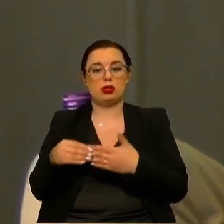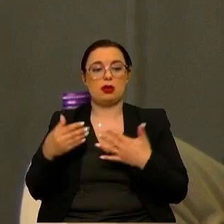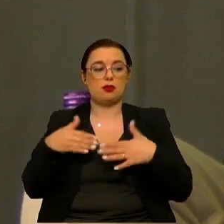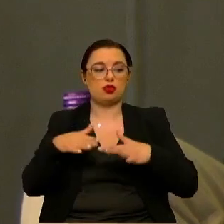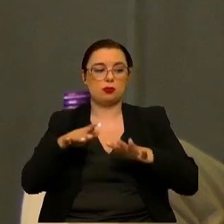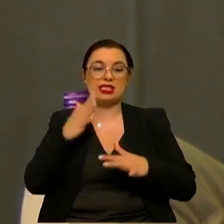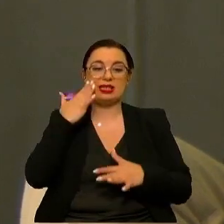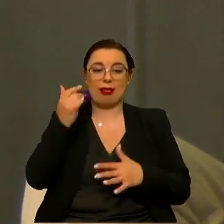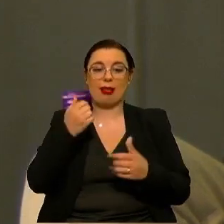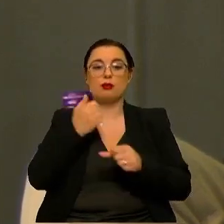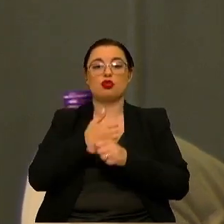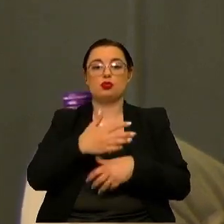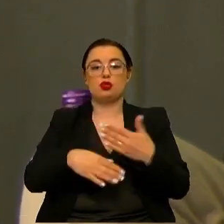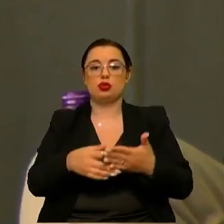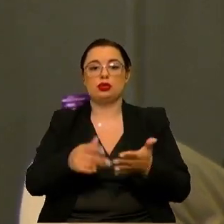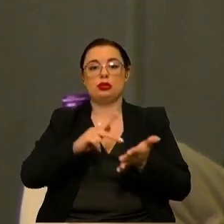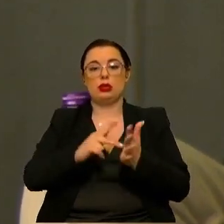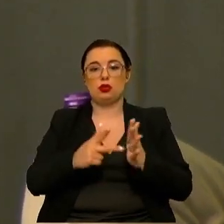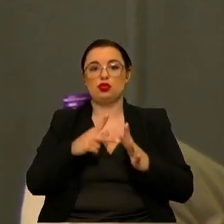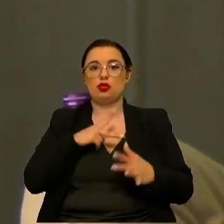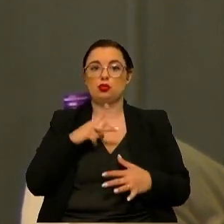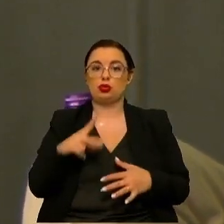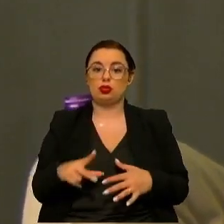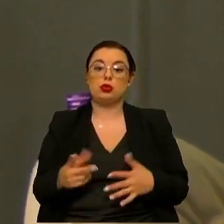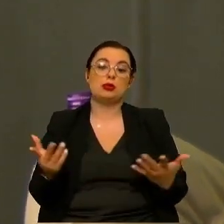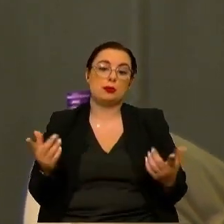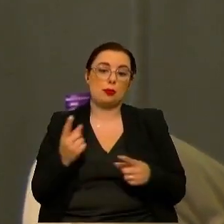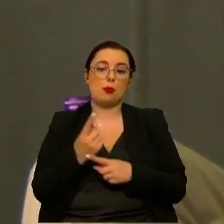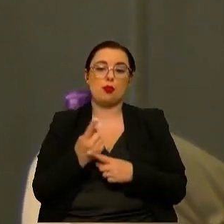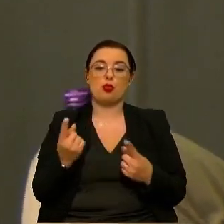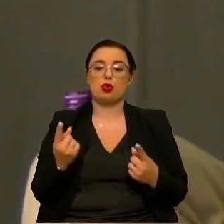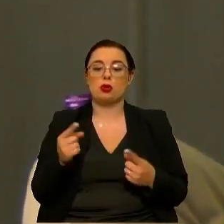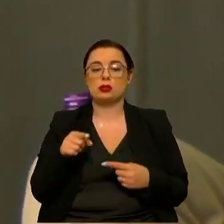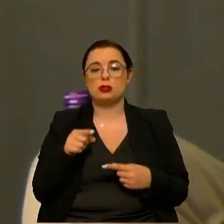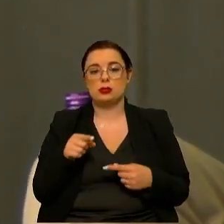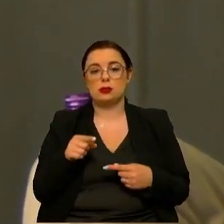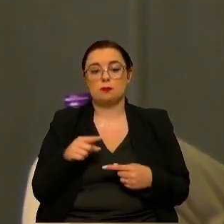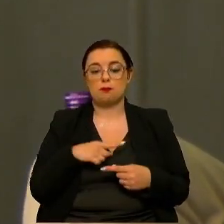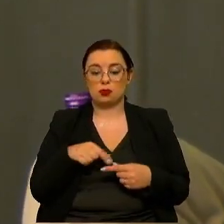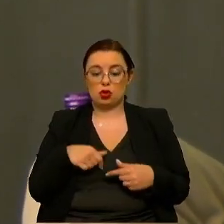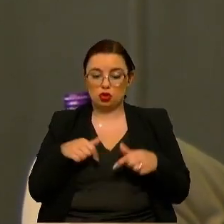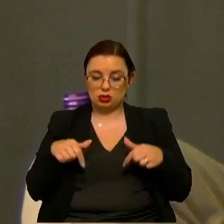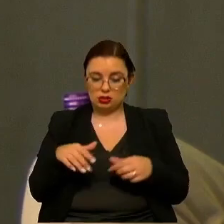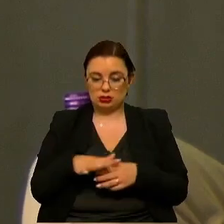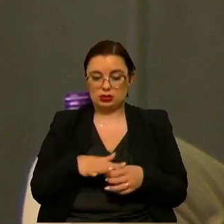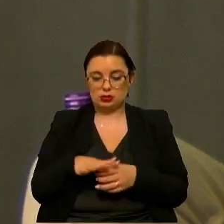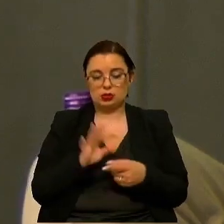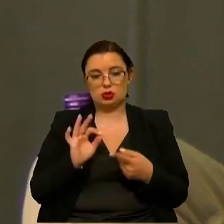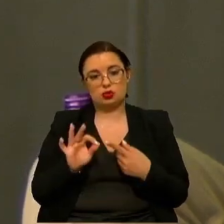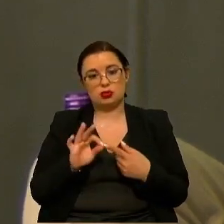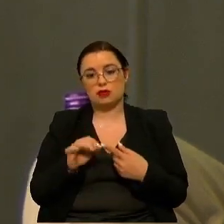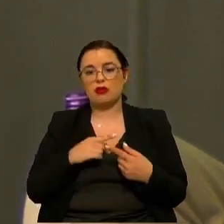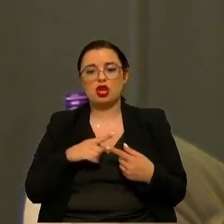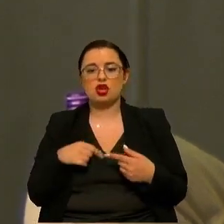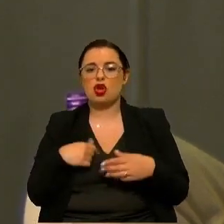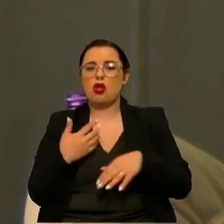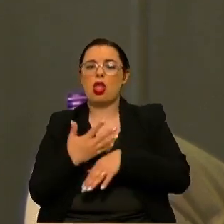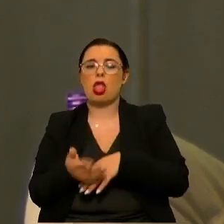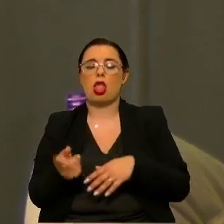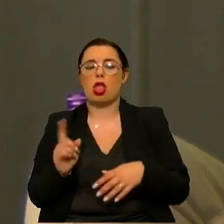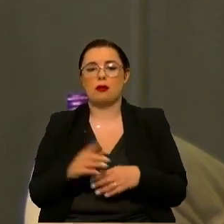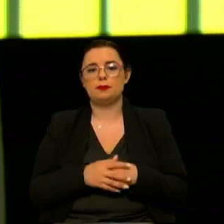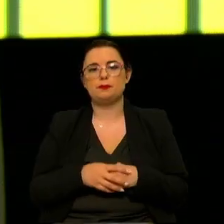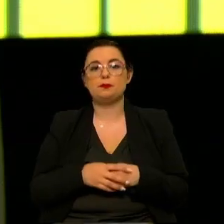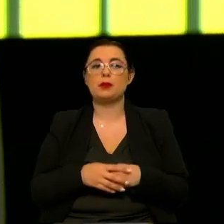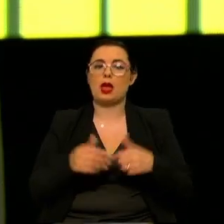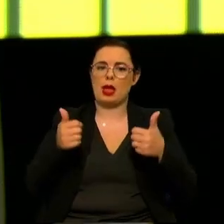flagships. We are not only leaders, but we're also trying to generate Portuguese technology. So in this specific case, we're